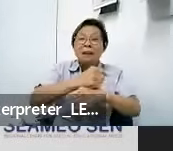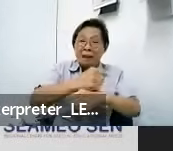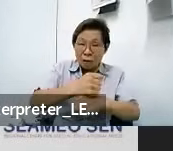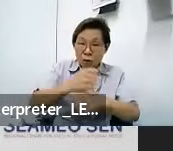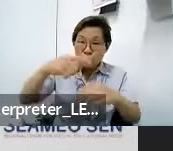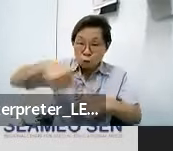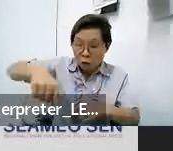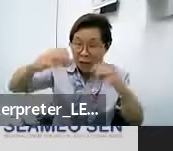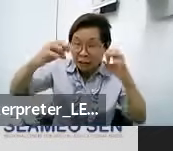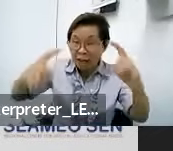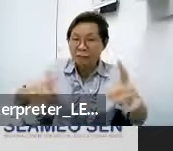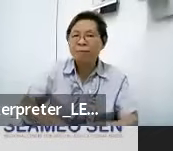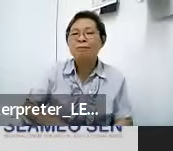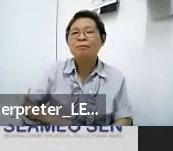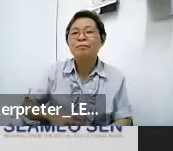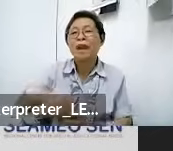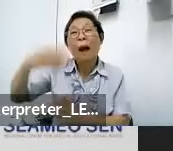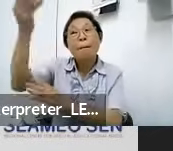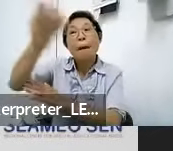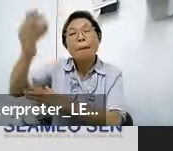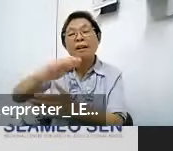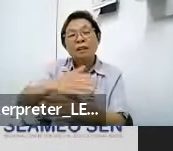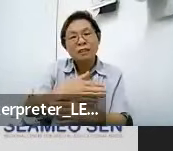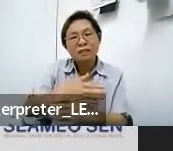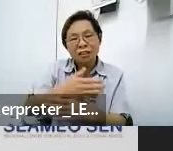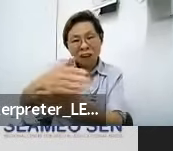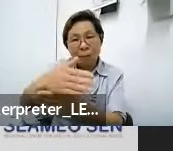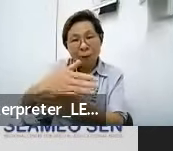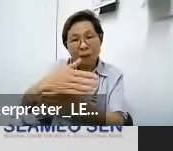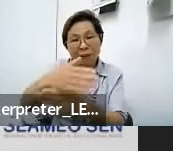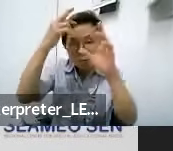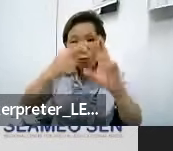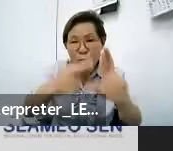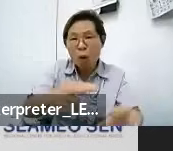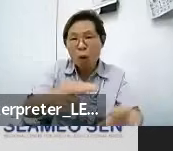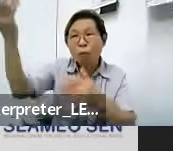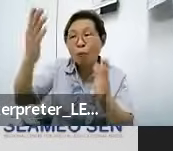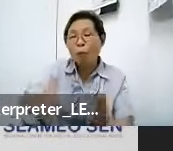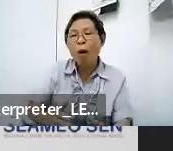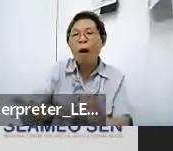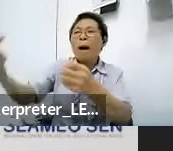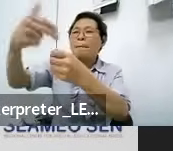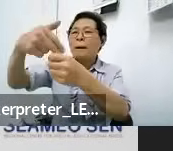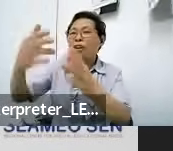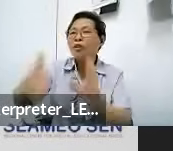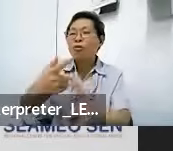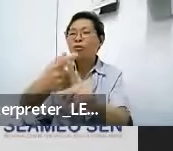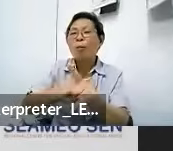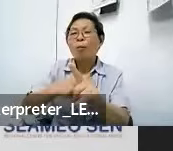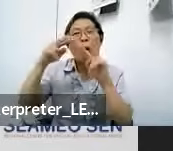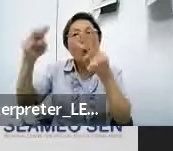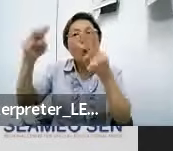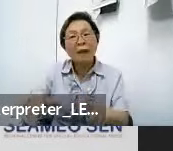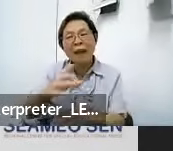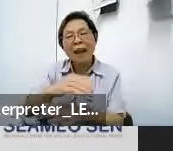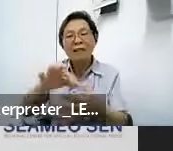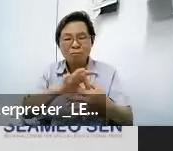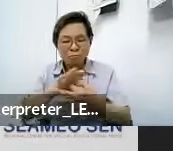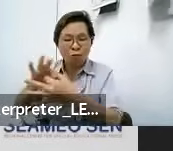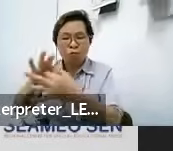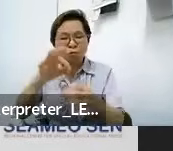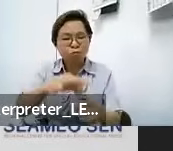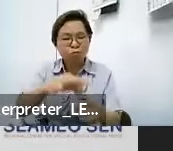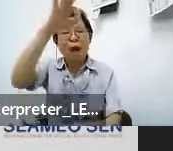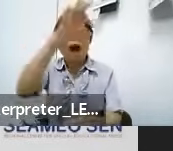The insights shared by our esteemed speakers, the engaged participation from the audience, and the collaborative spirit